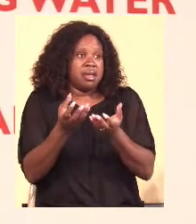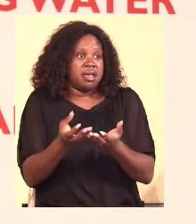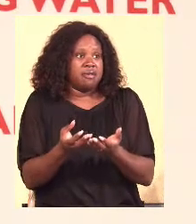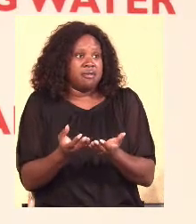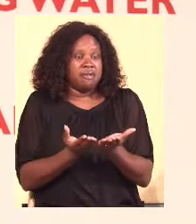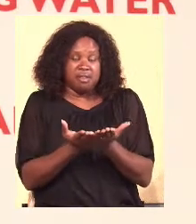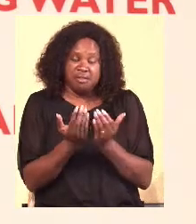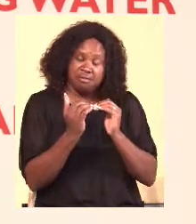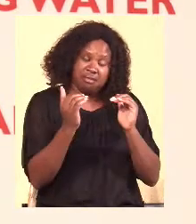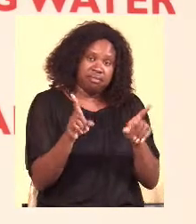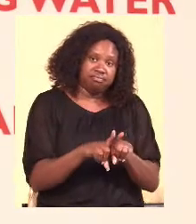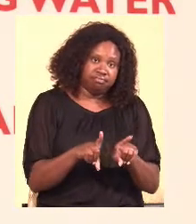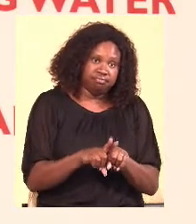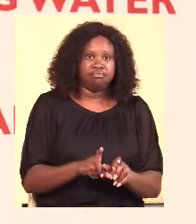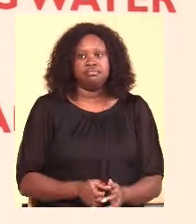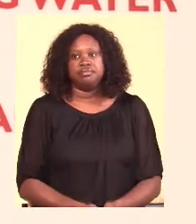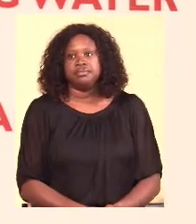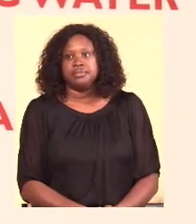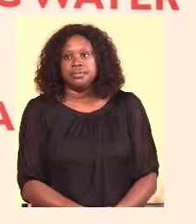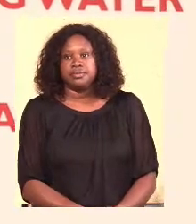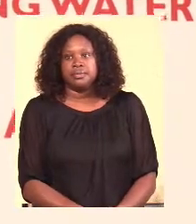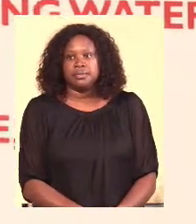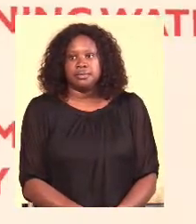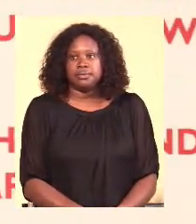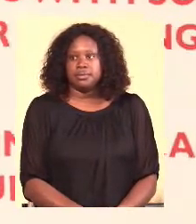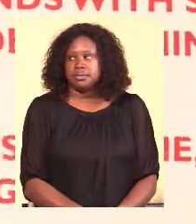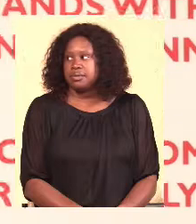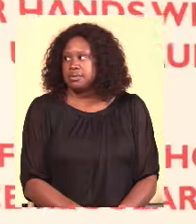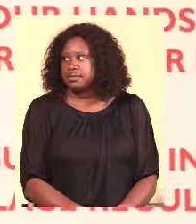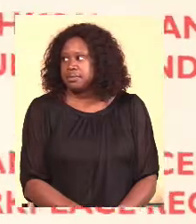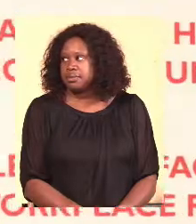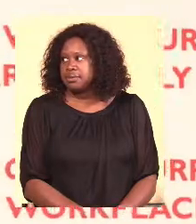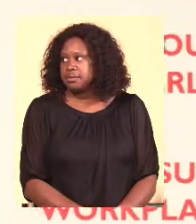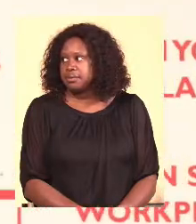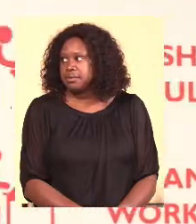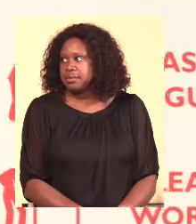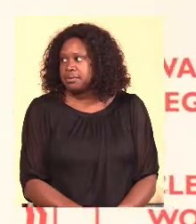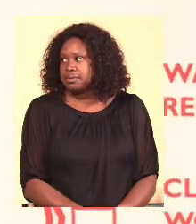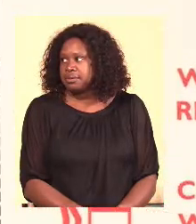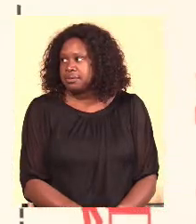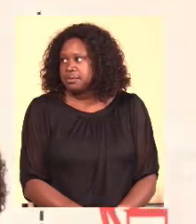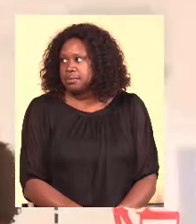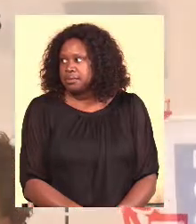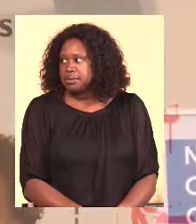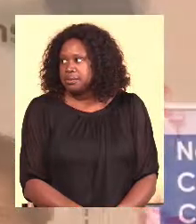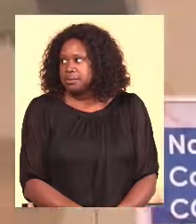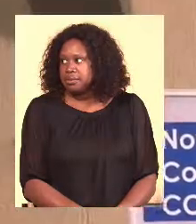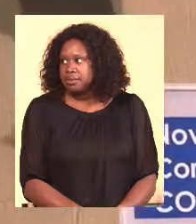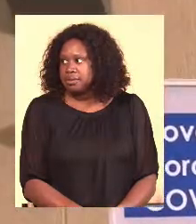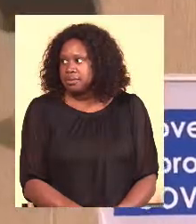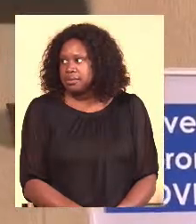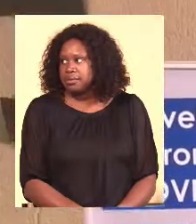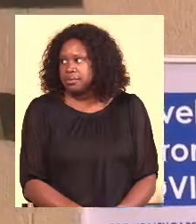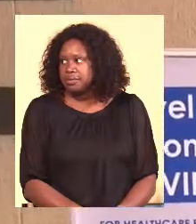required services. Thank you, Doctor. Any more questions? Yes, sir. Oh, there's one right here. Yes, ma'am. Good